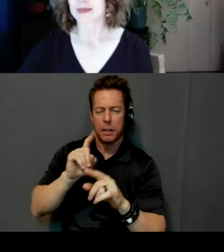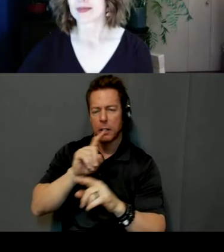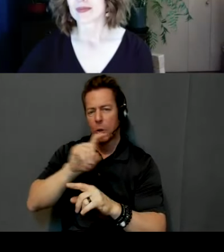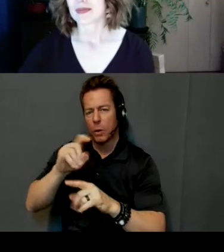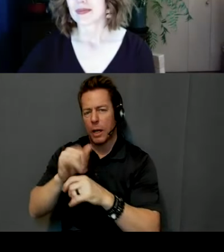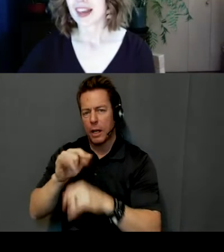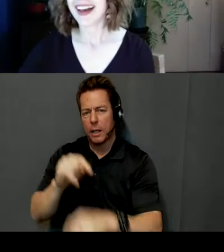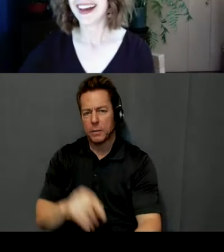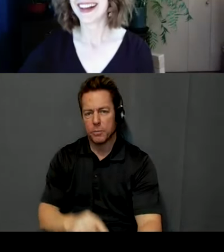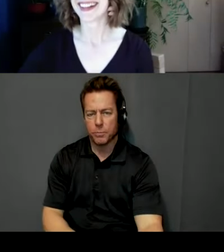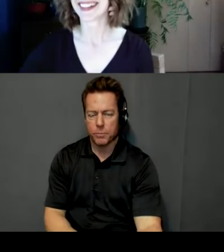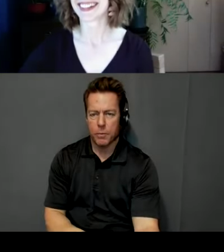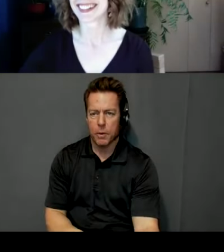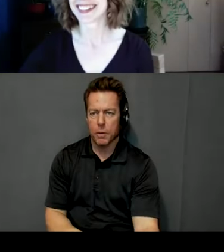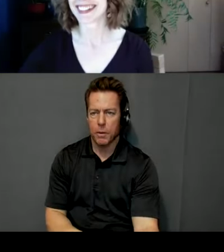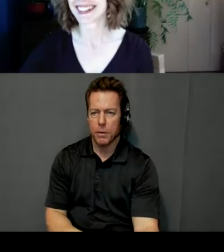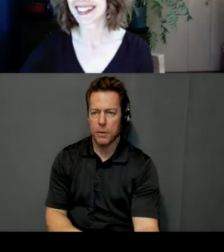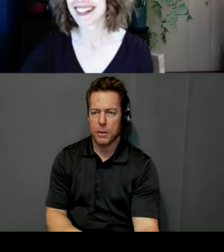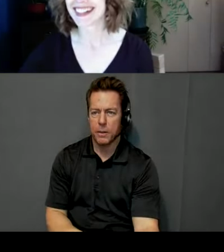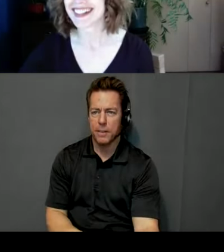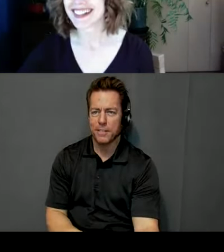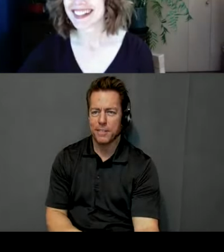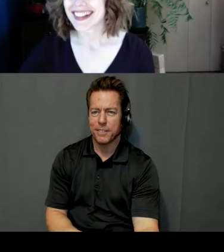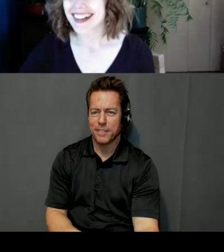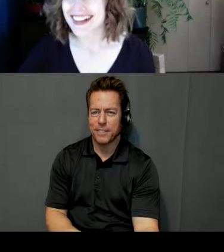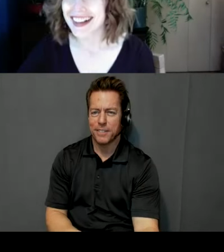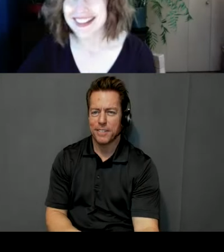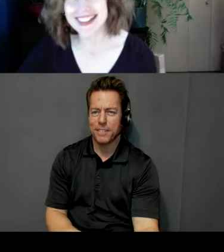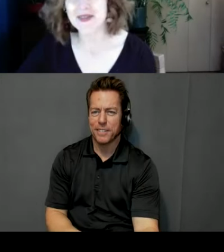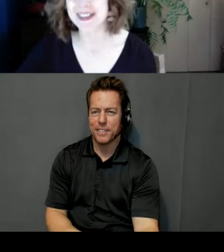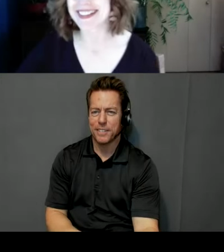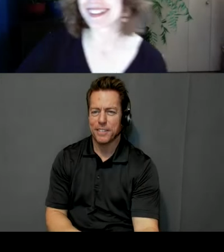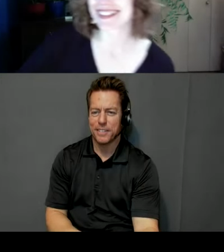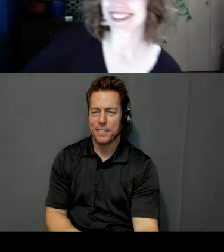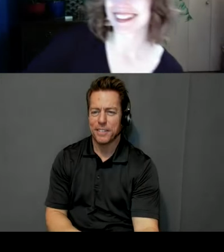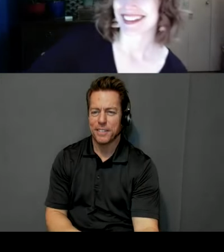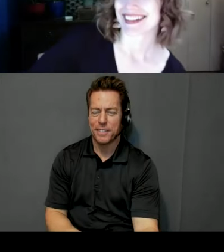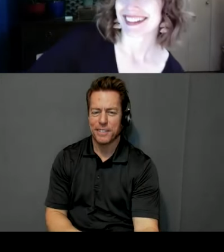you'll be able to see it. This one here. That one